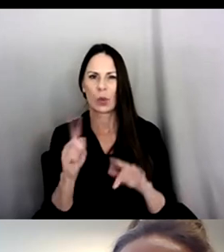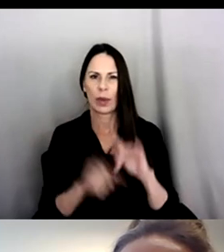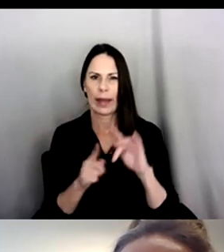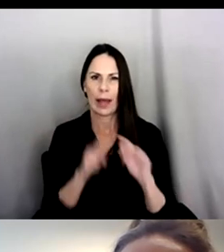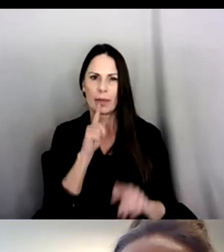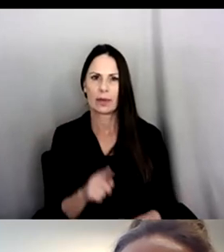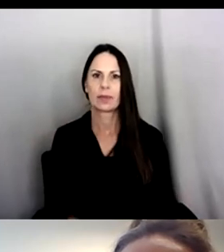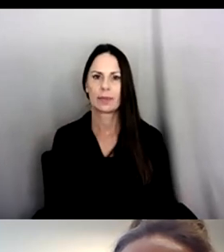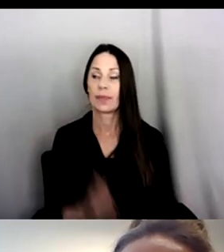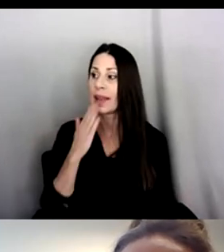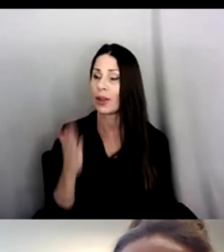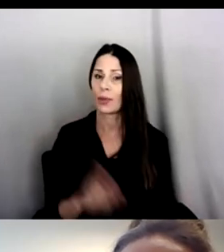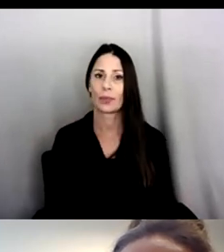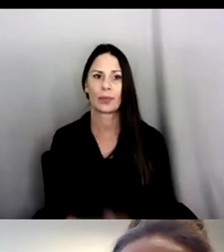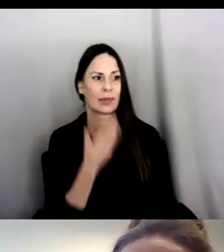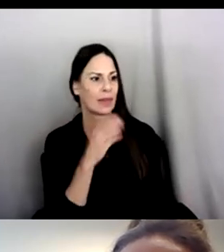Thanks, Tasha.